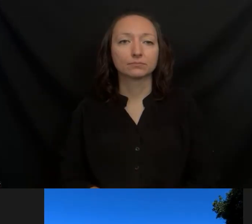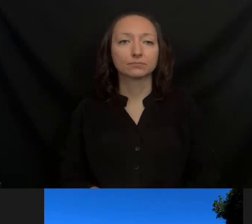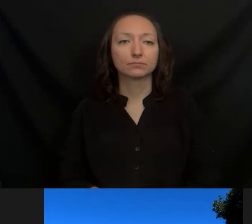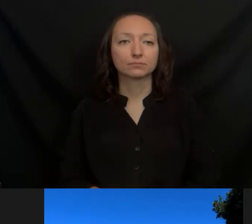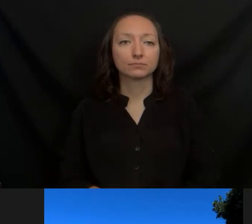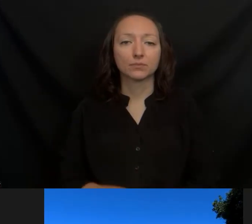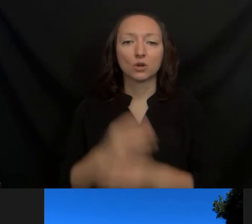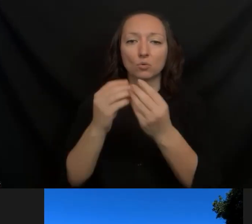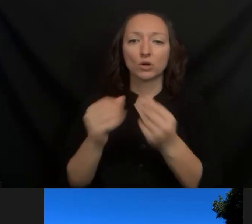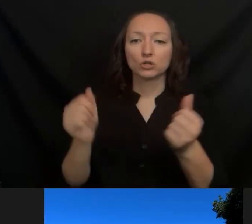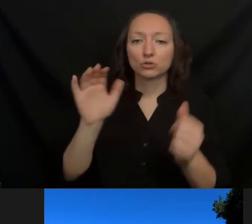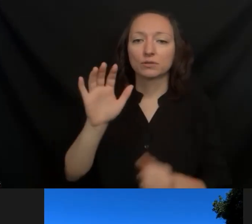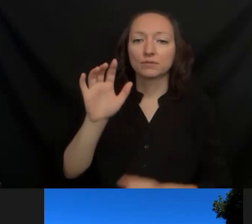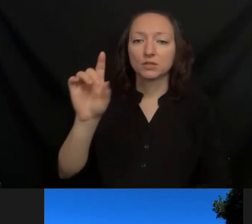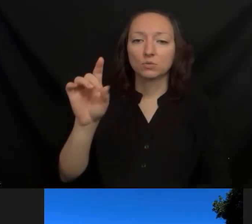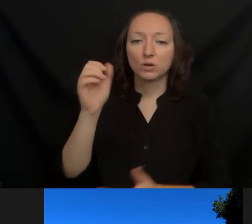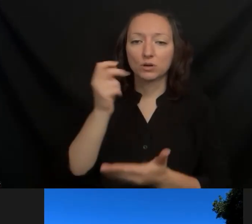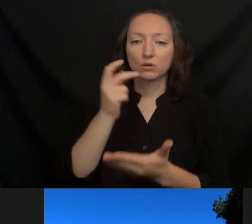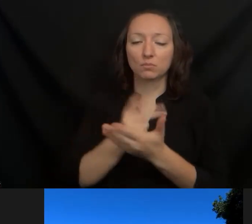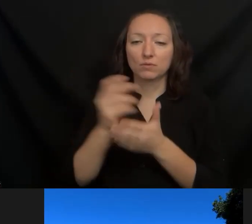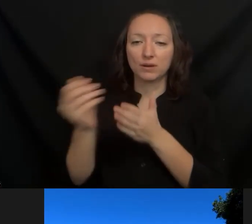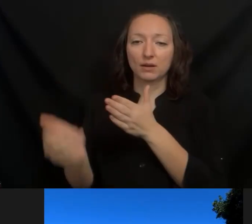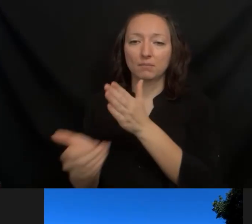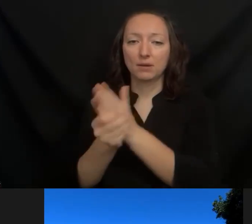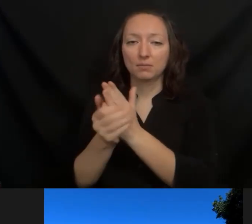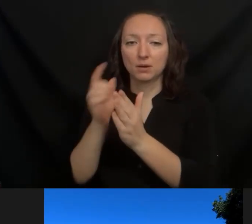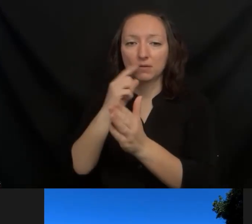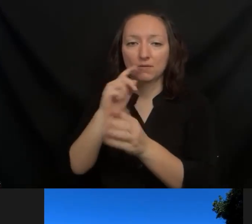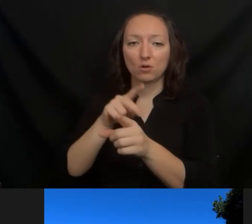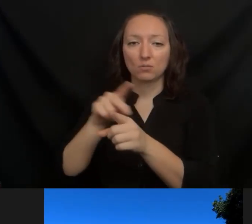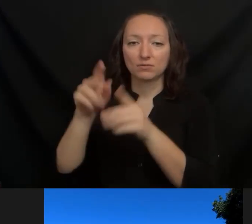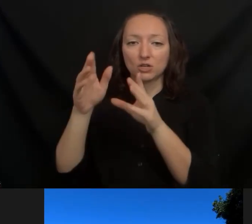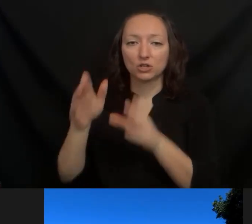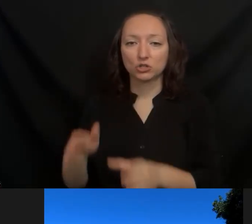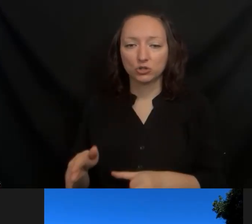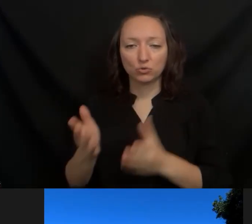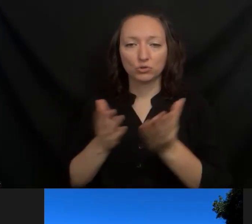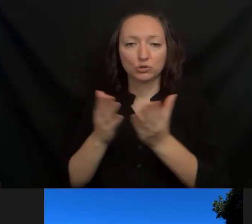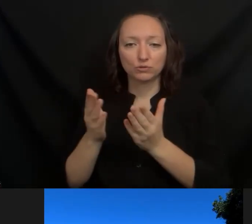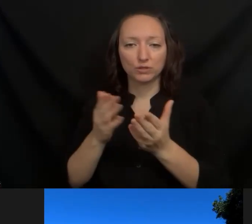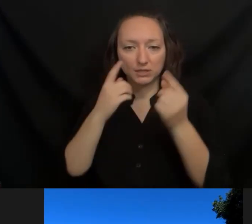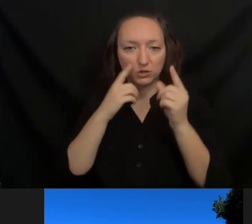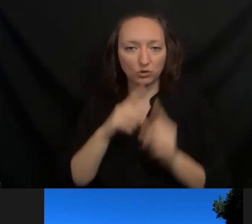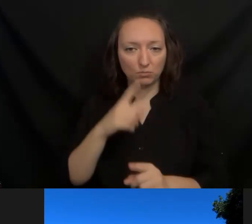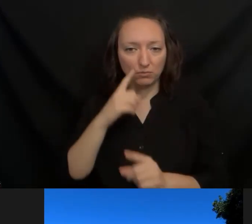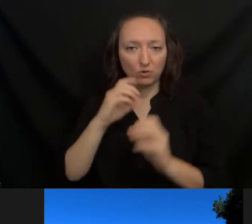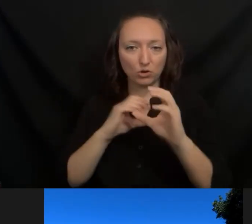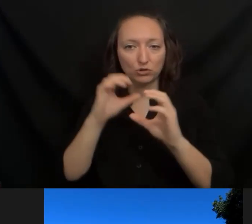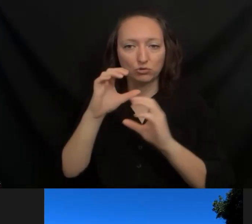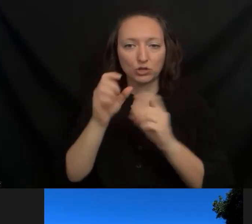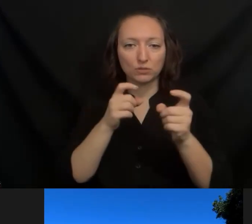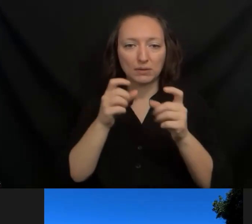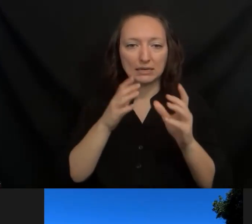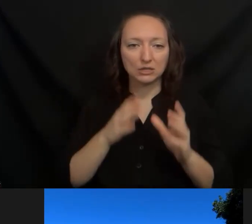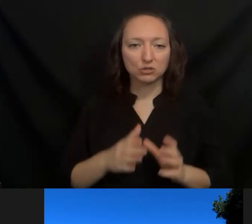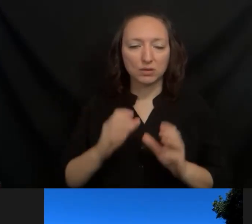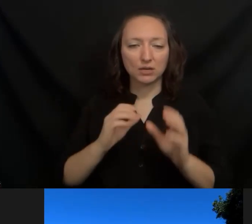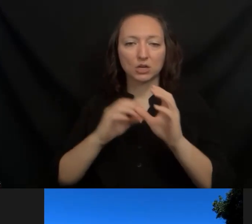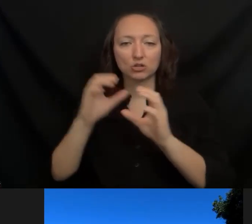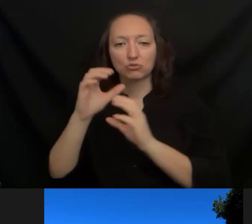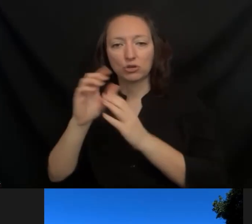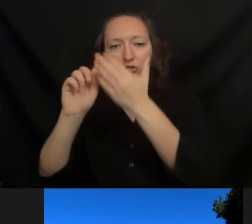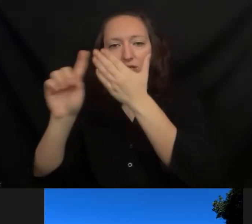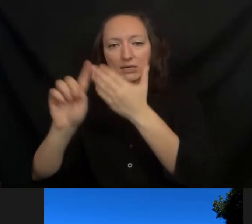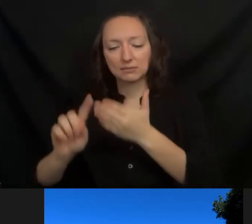Resolution 51, approving an amendment of a professional services agreement for construction management and construction inspection services for